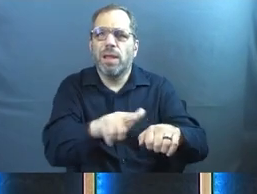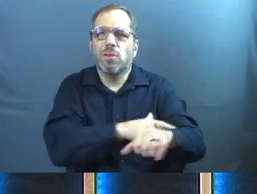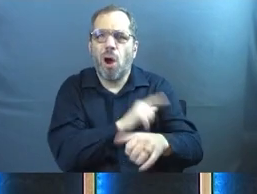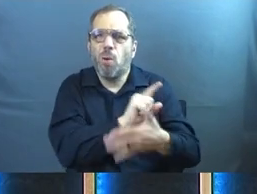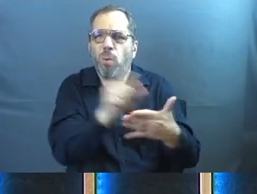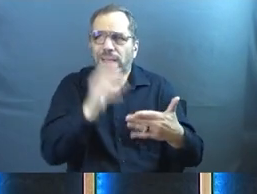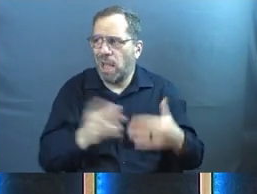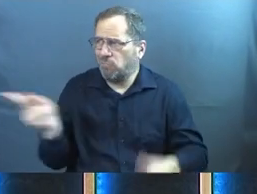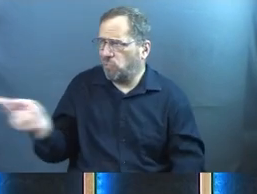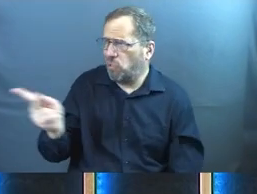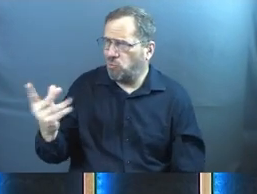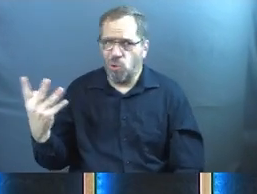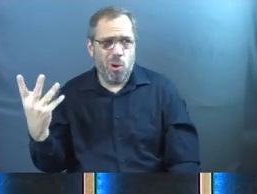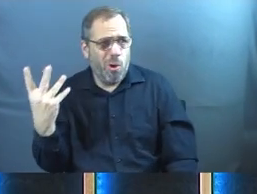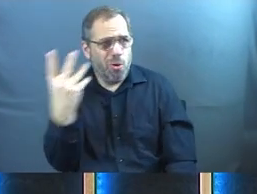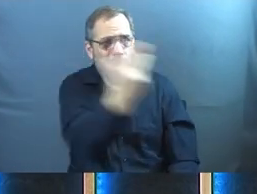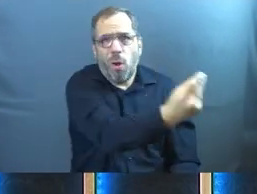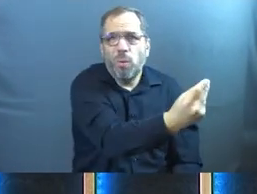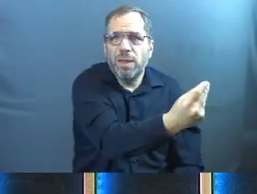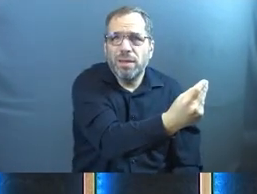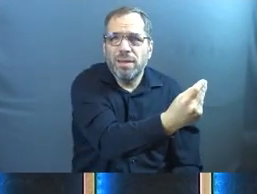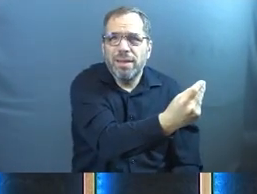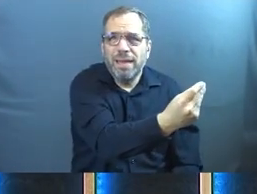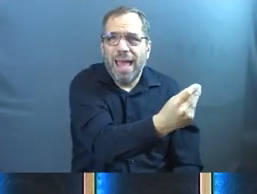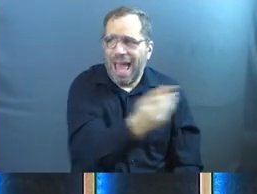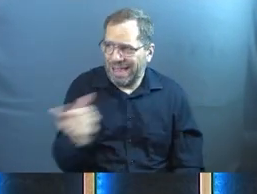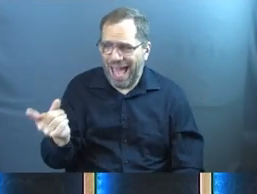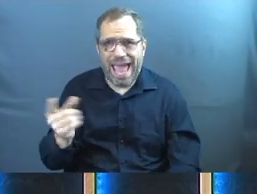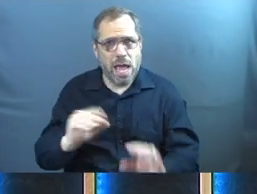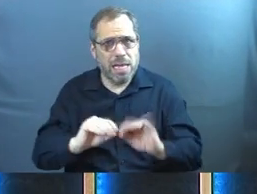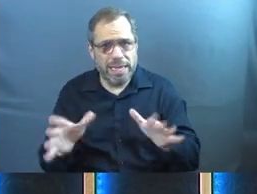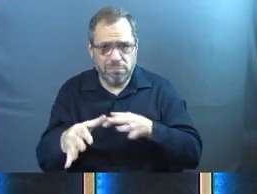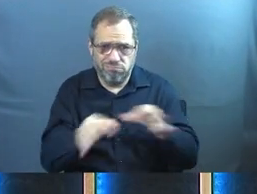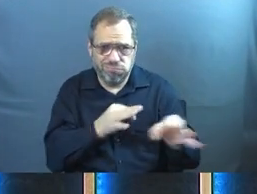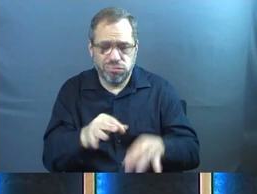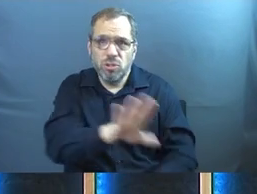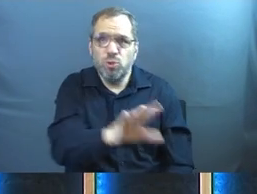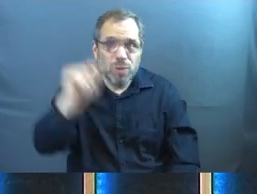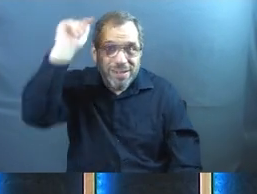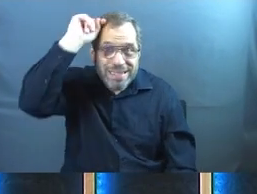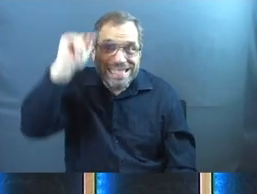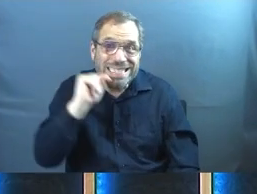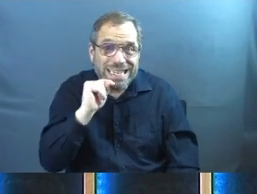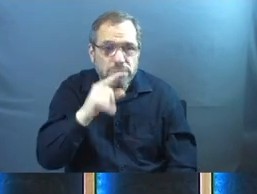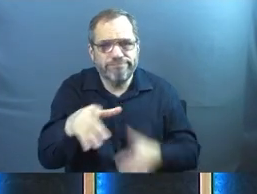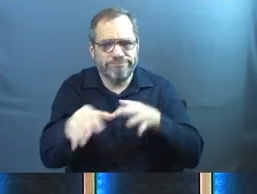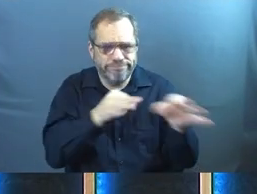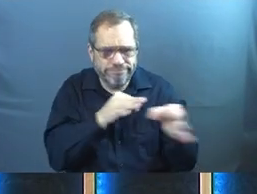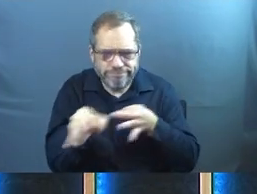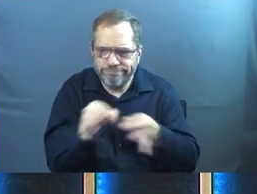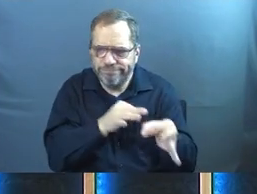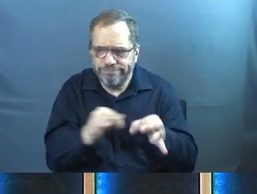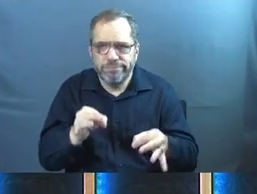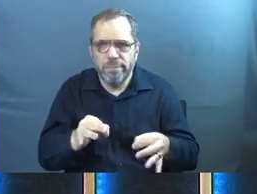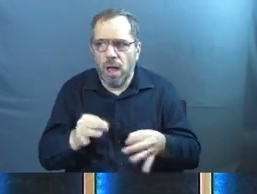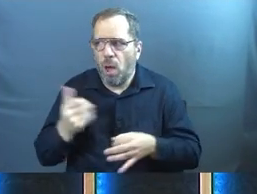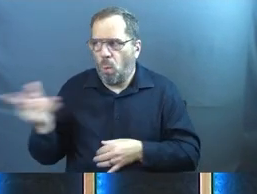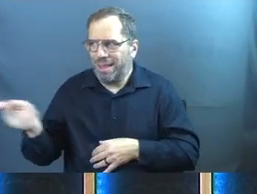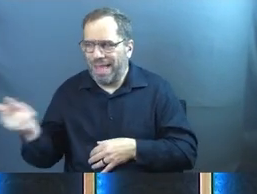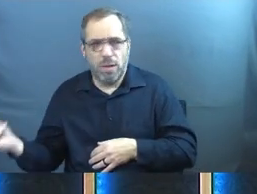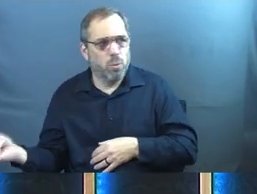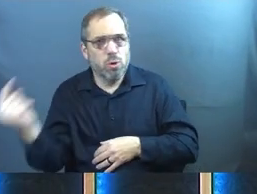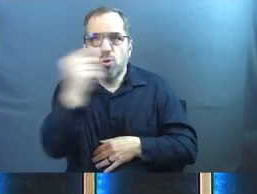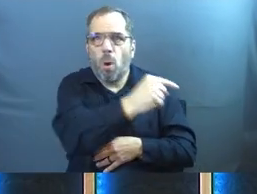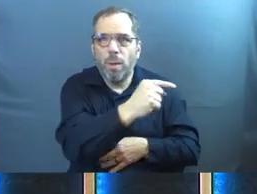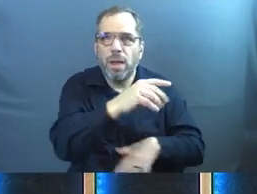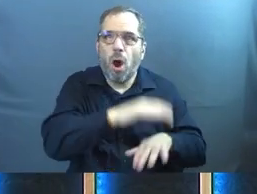and it was just the two of them that were going, and they were making it very clear to their teenage kids what they were going